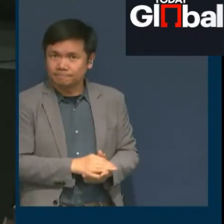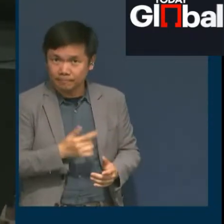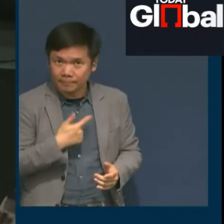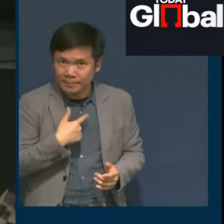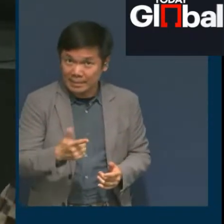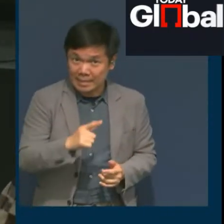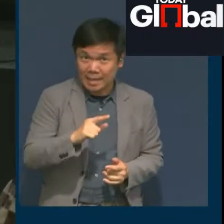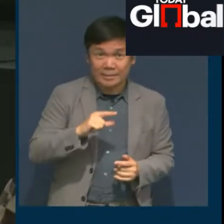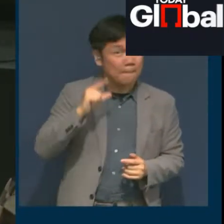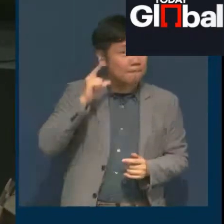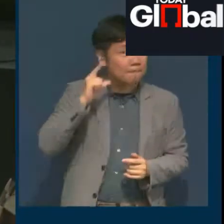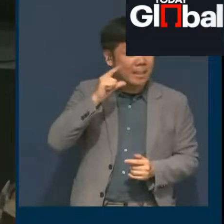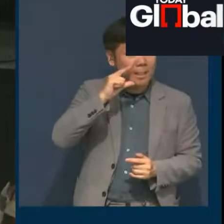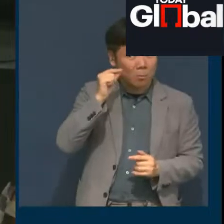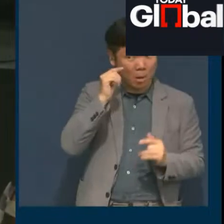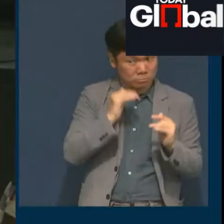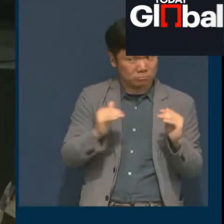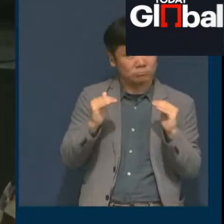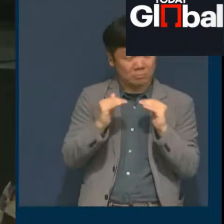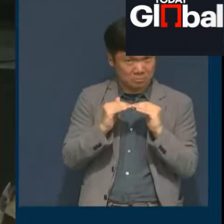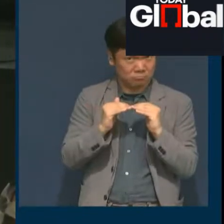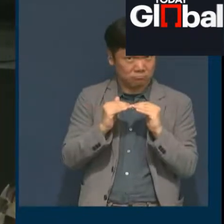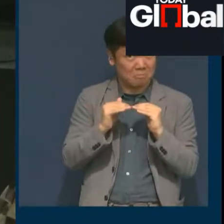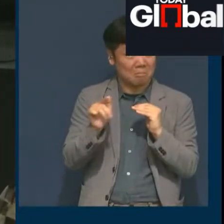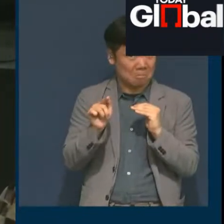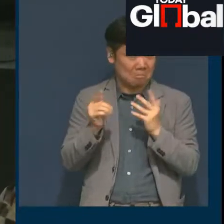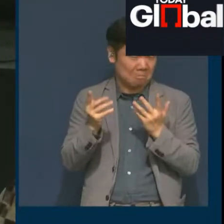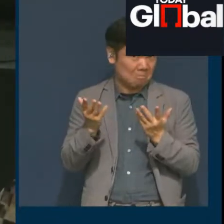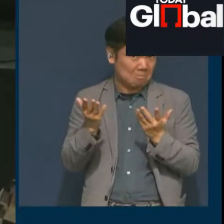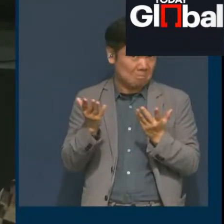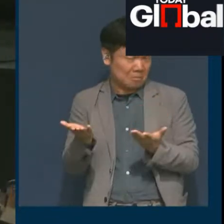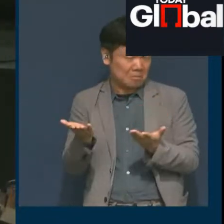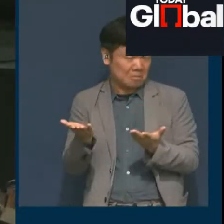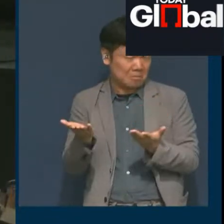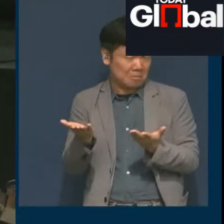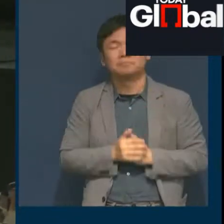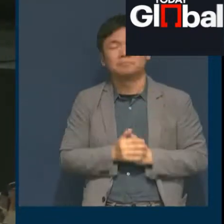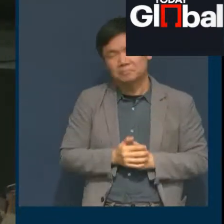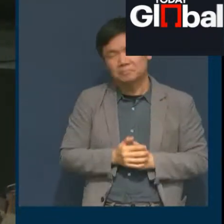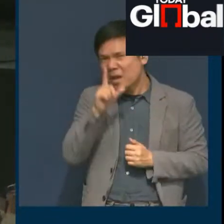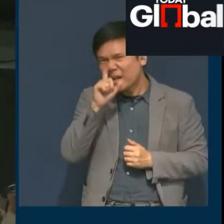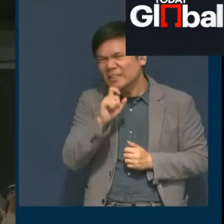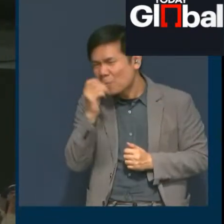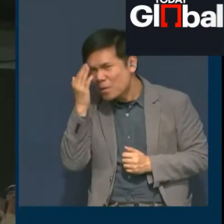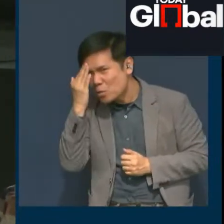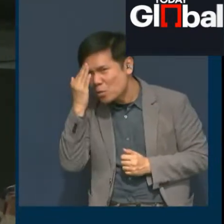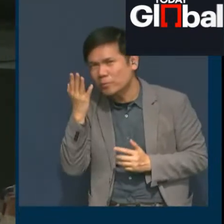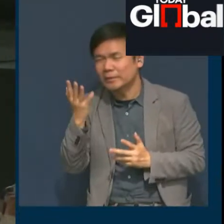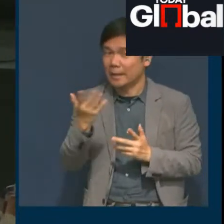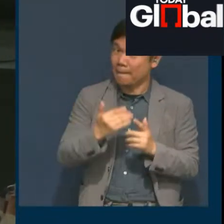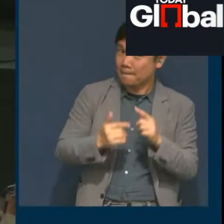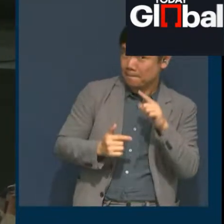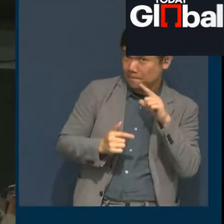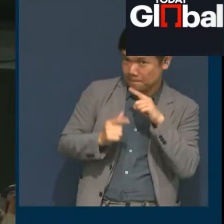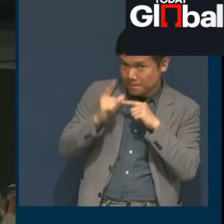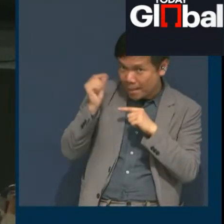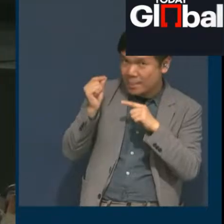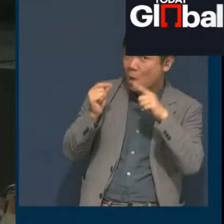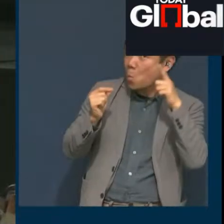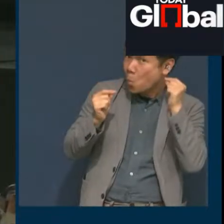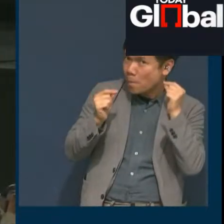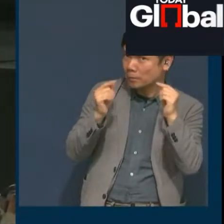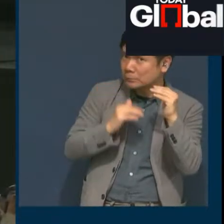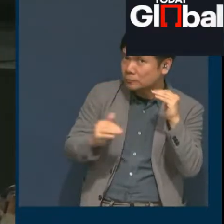in Qatar, based on equality in obligations and rights between men and women, and